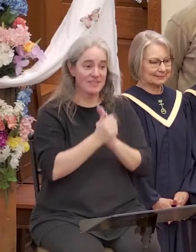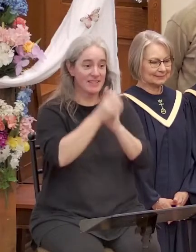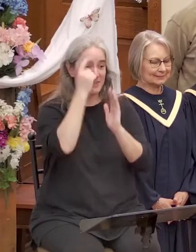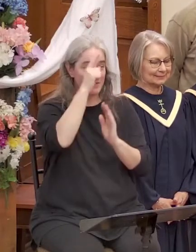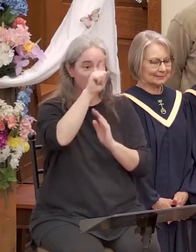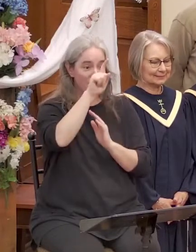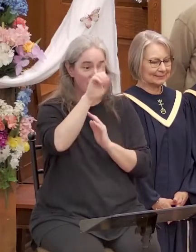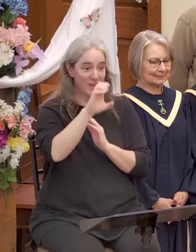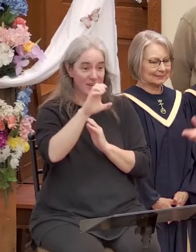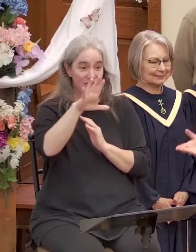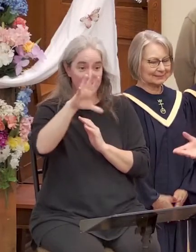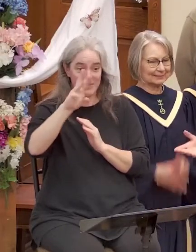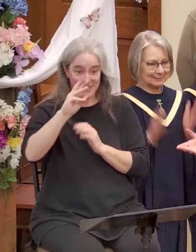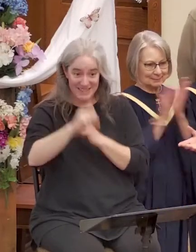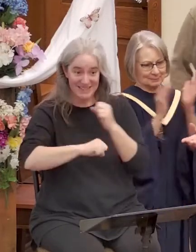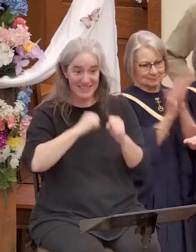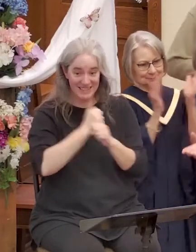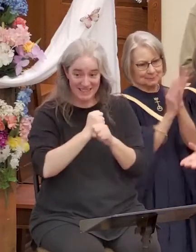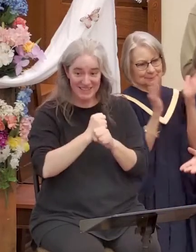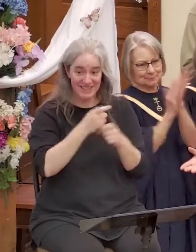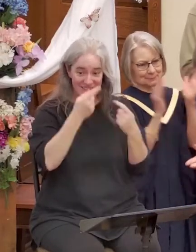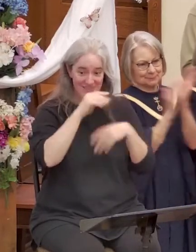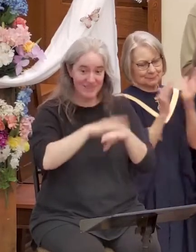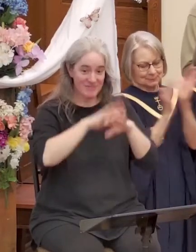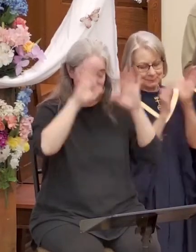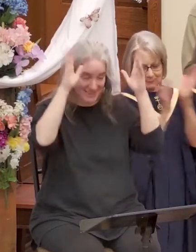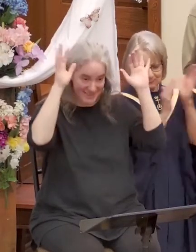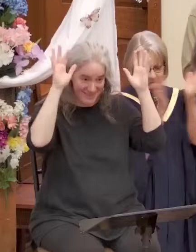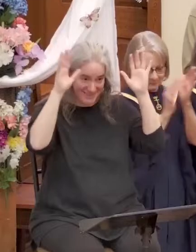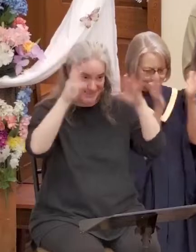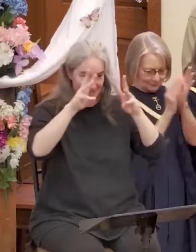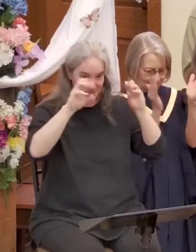years. Come on. Wow.